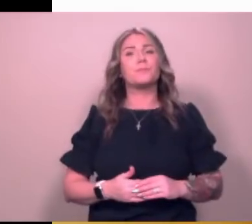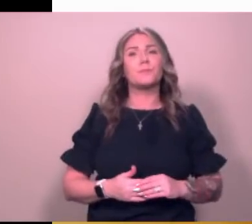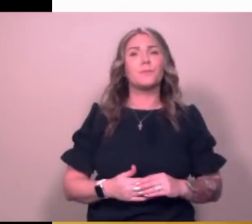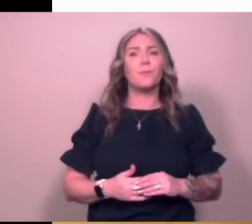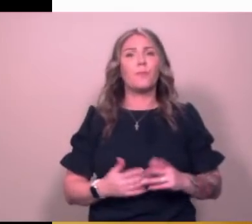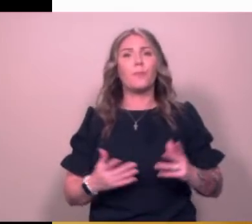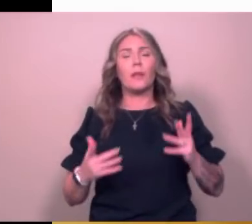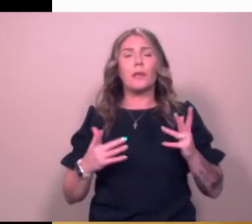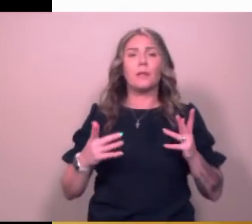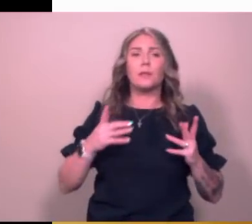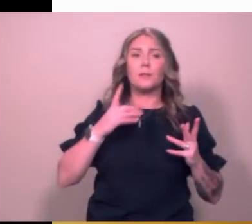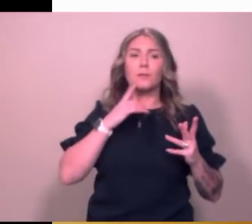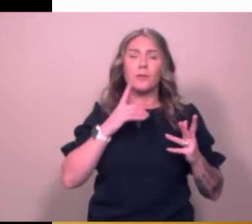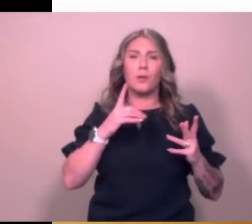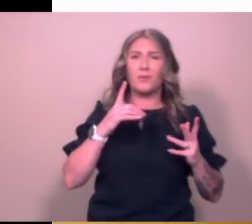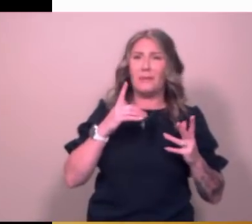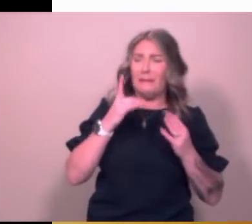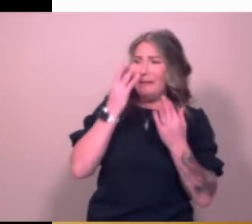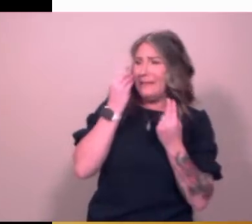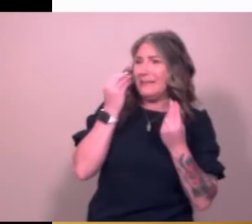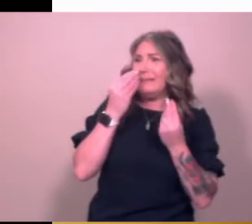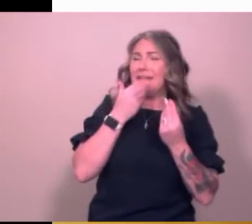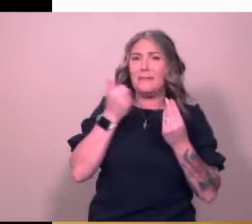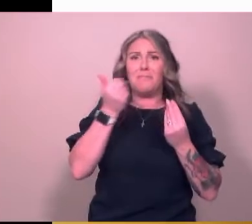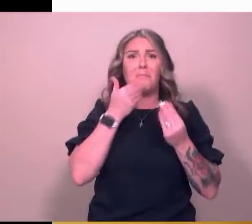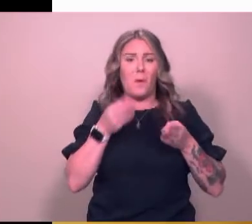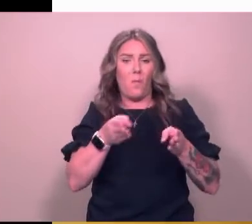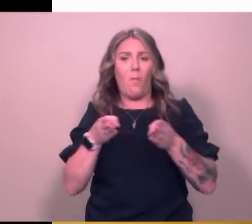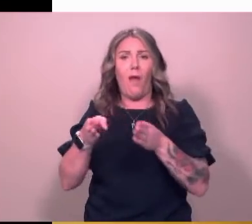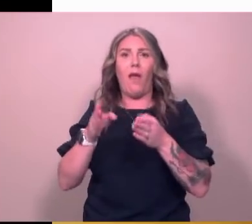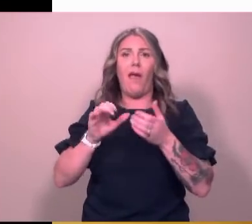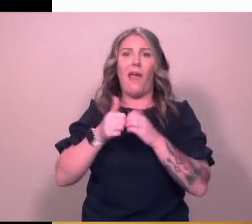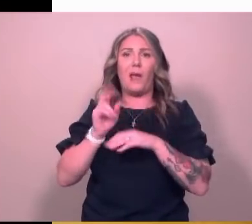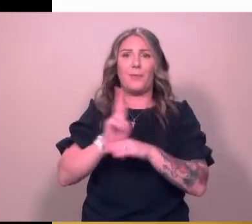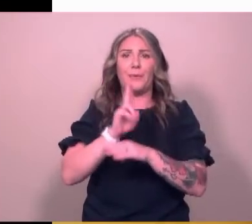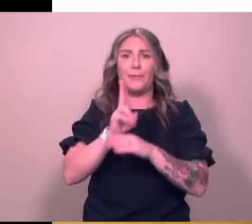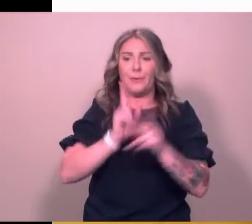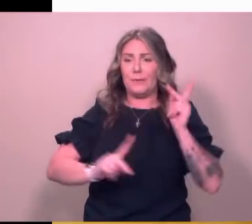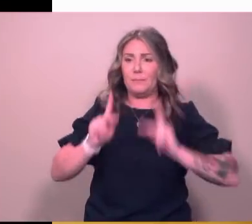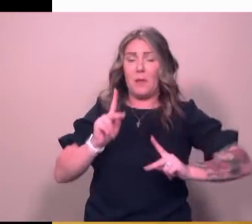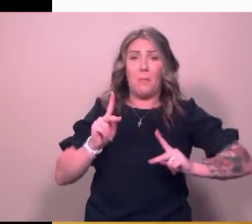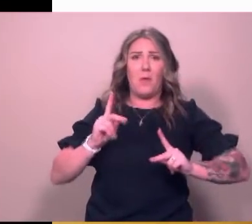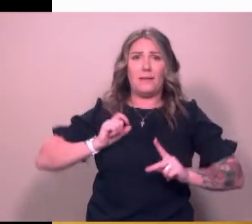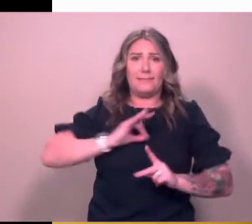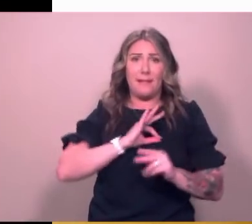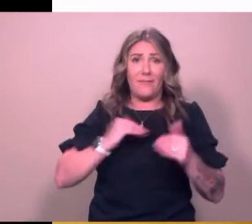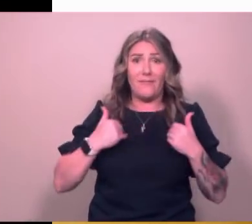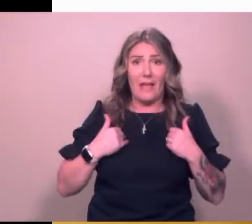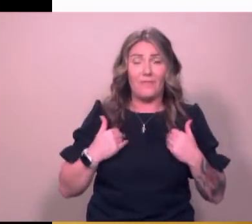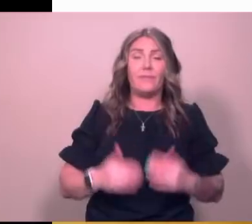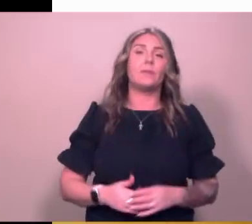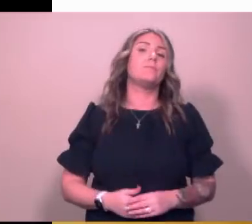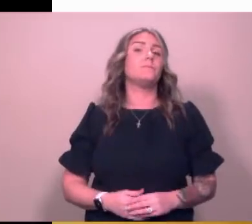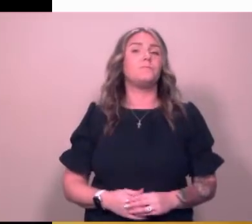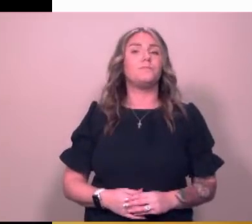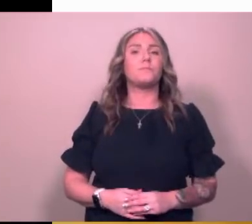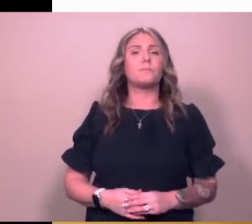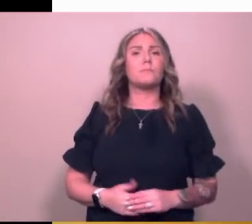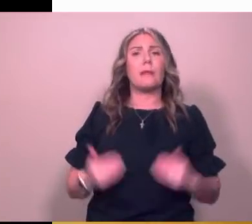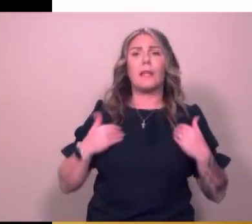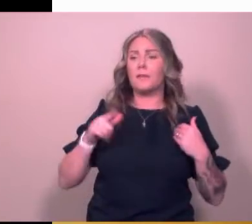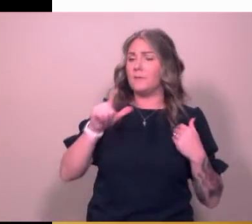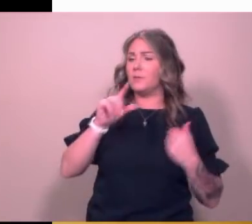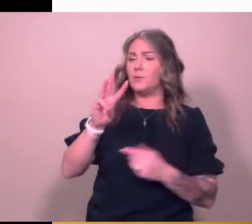in hindsight and then look for a better efficiency for how we can utilize the people we have. We've got 26